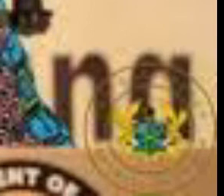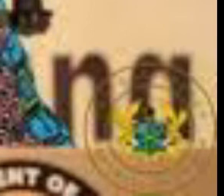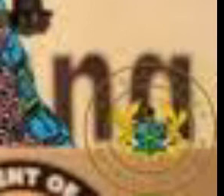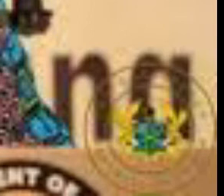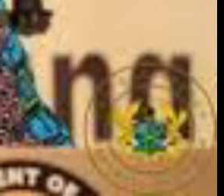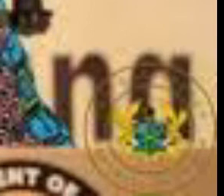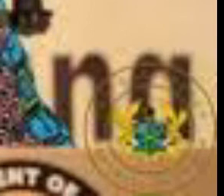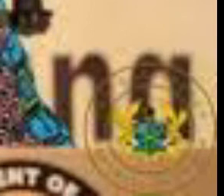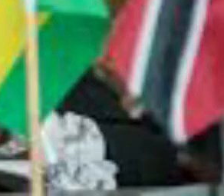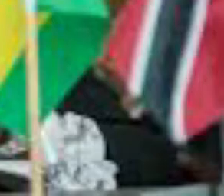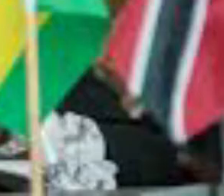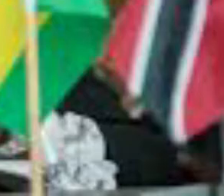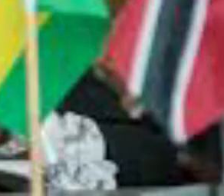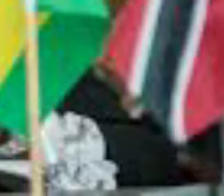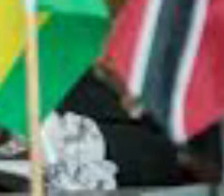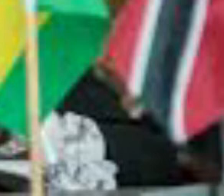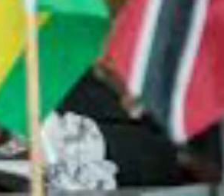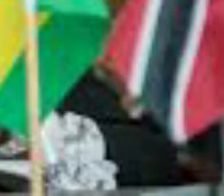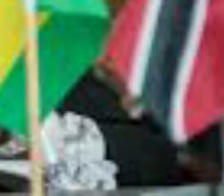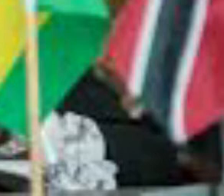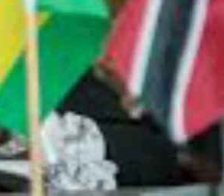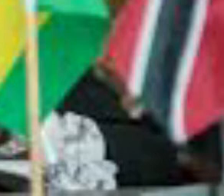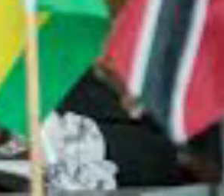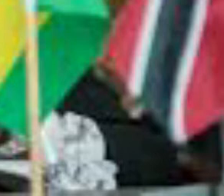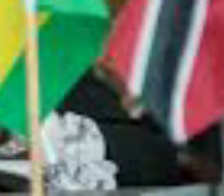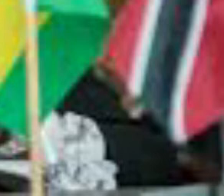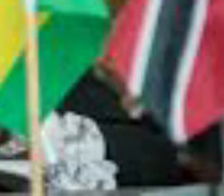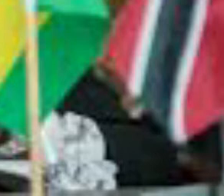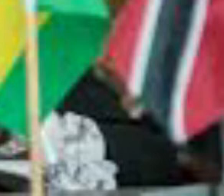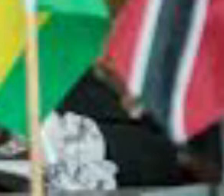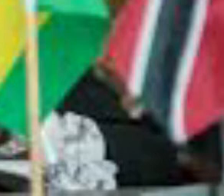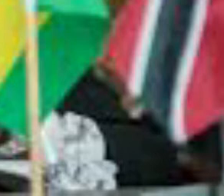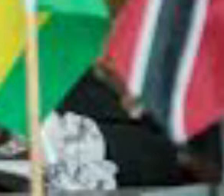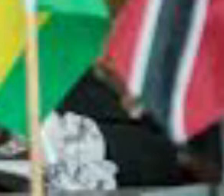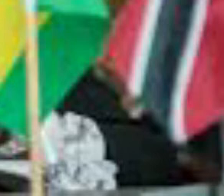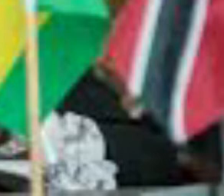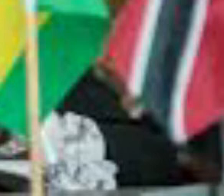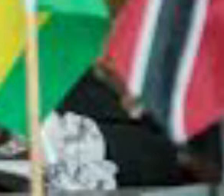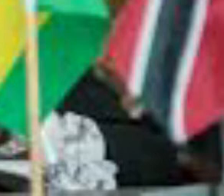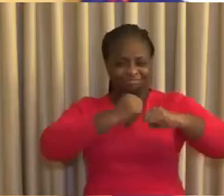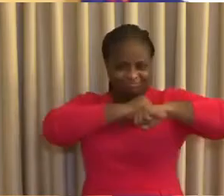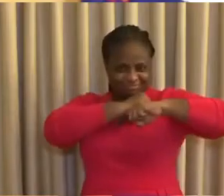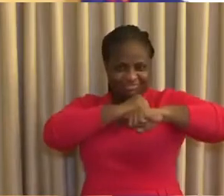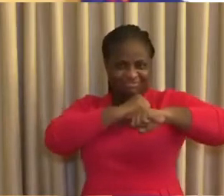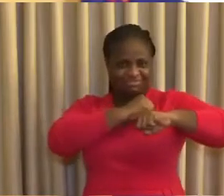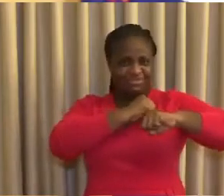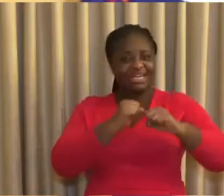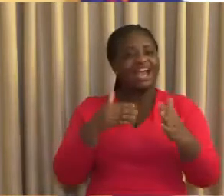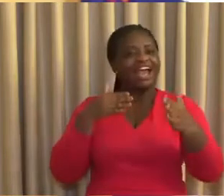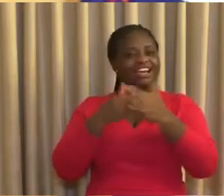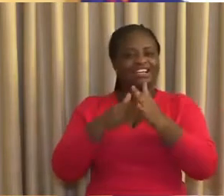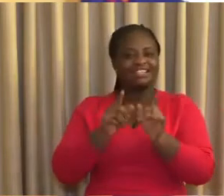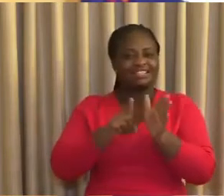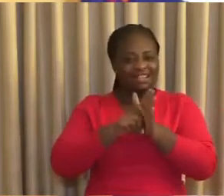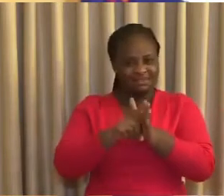do same. Let's take a listen to it and hear what he had to say. Thank you. I'm